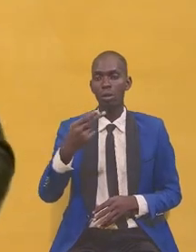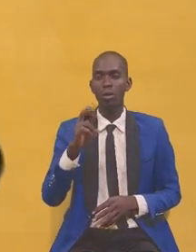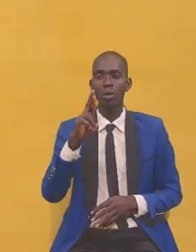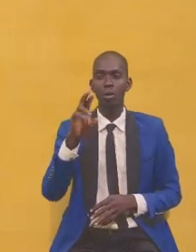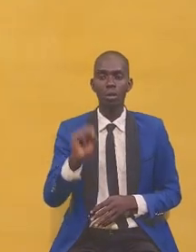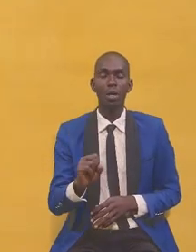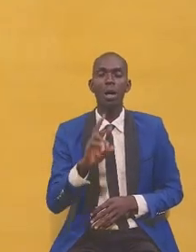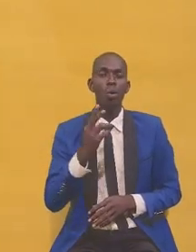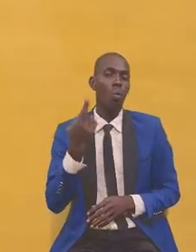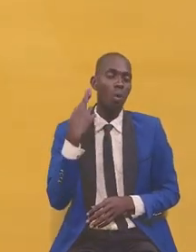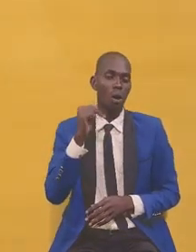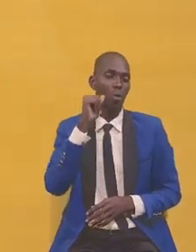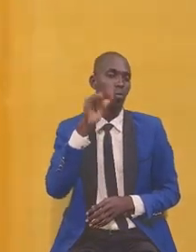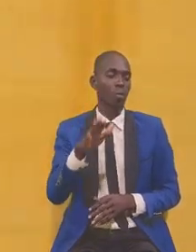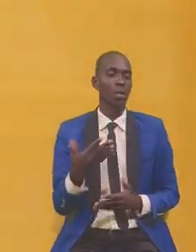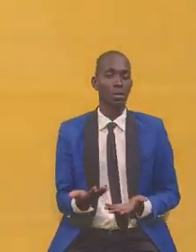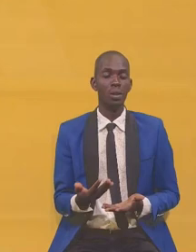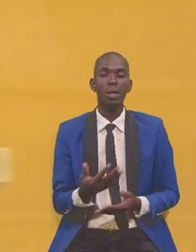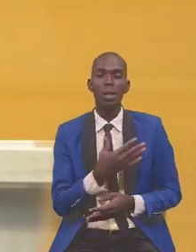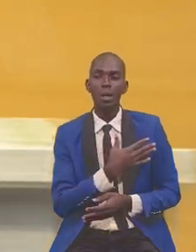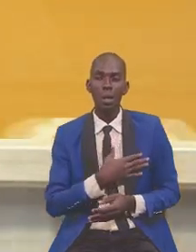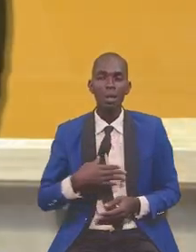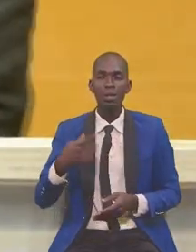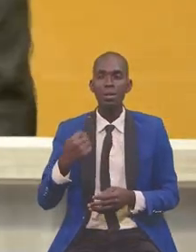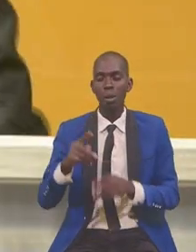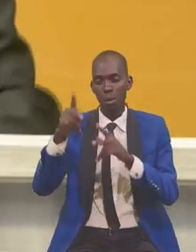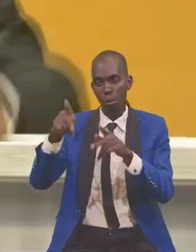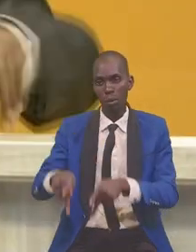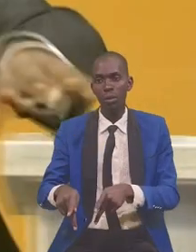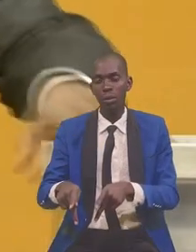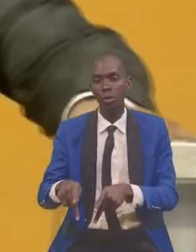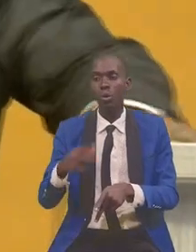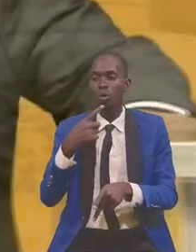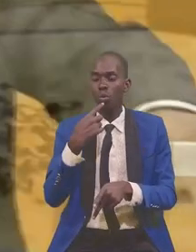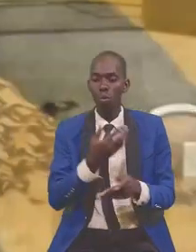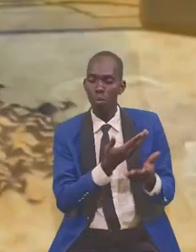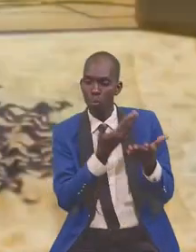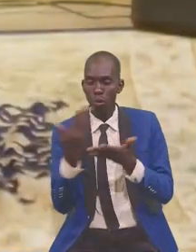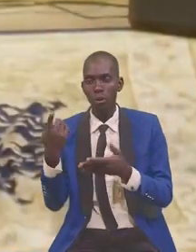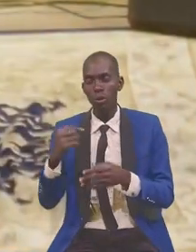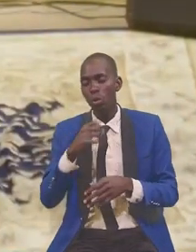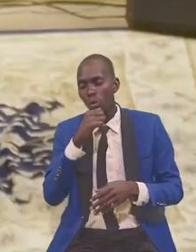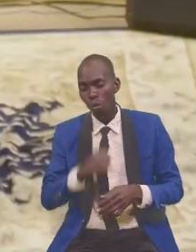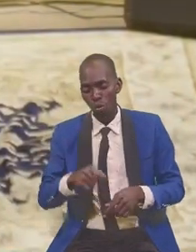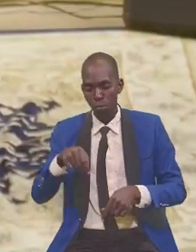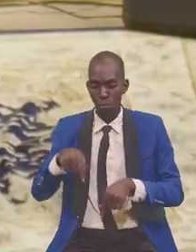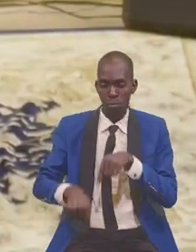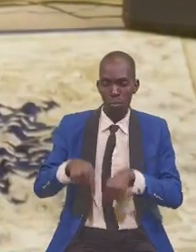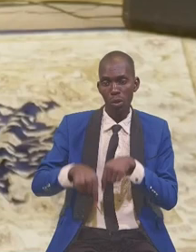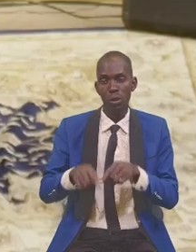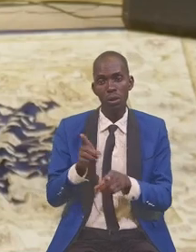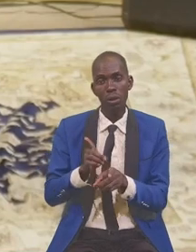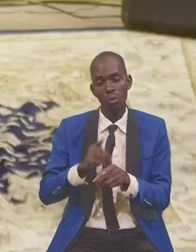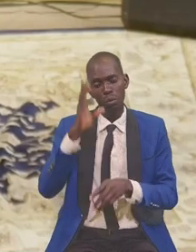were sisters. And so the person who brought the paralyzed old man came down and